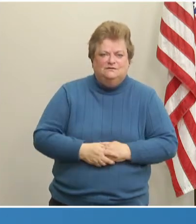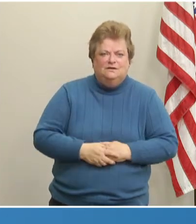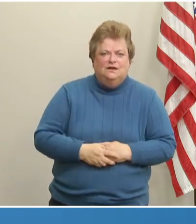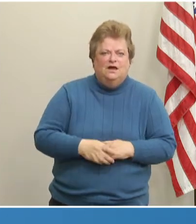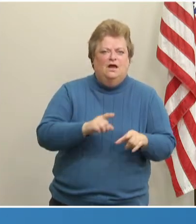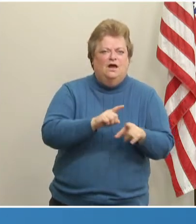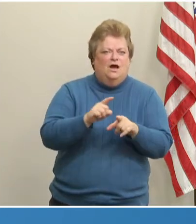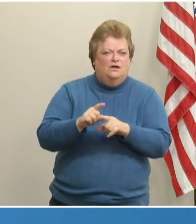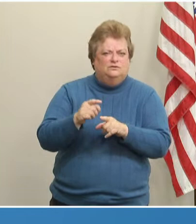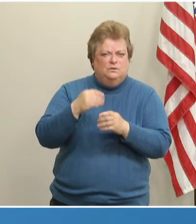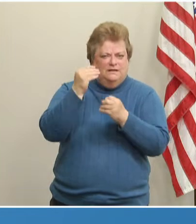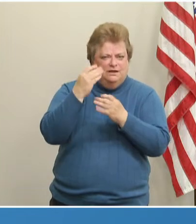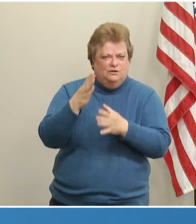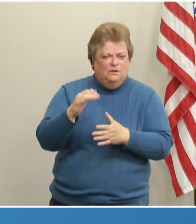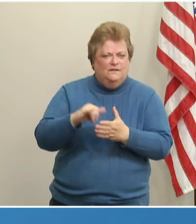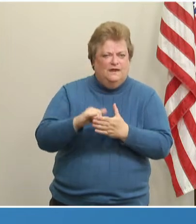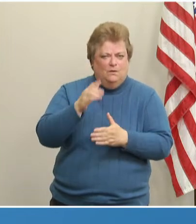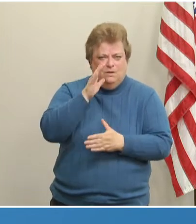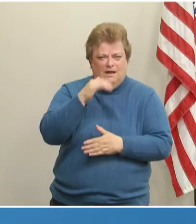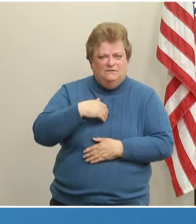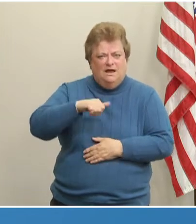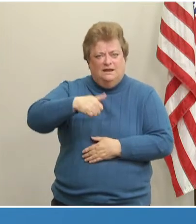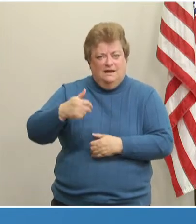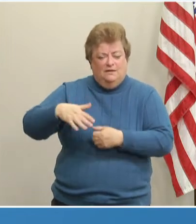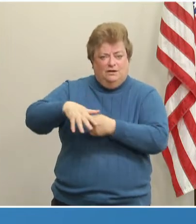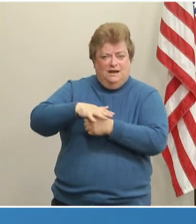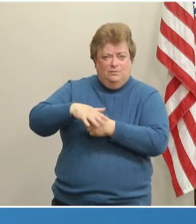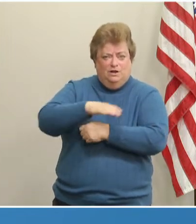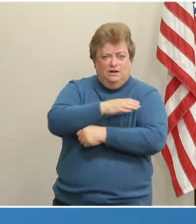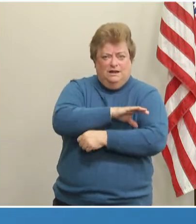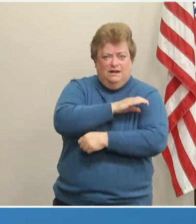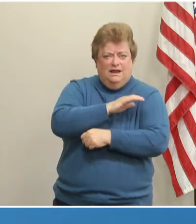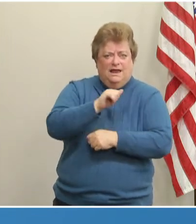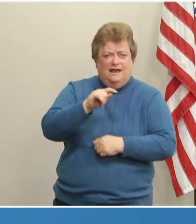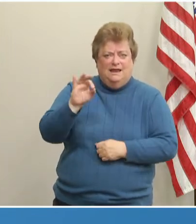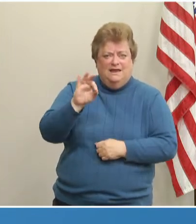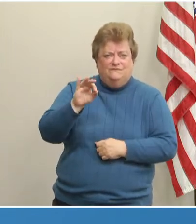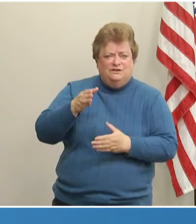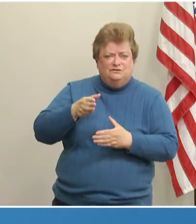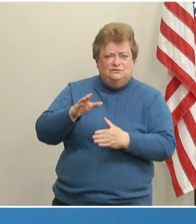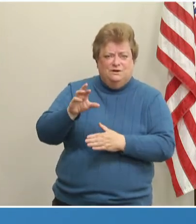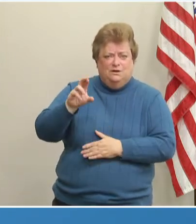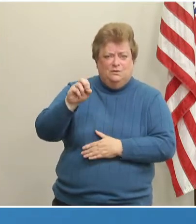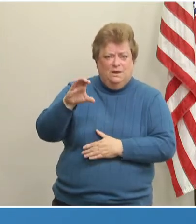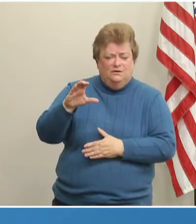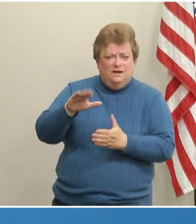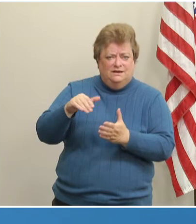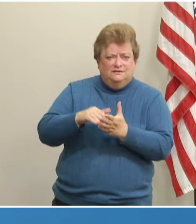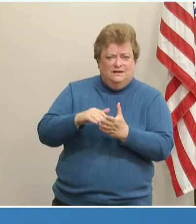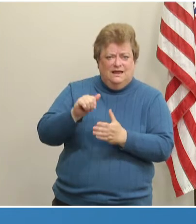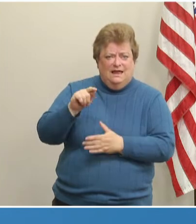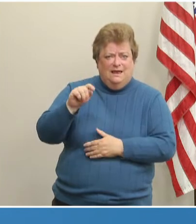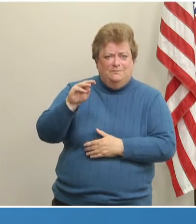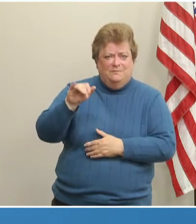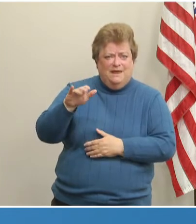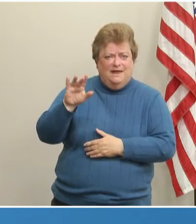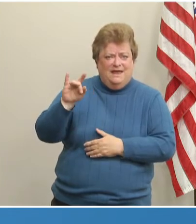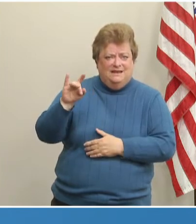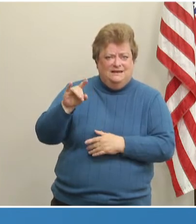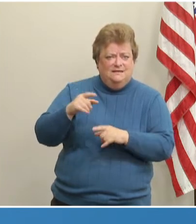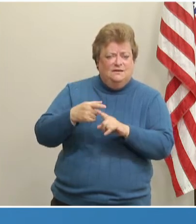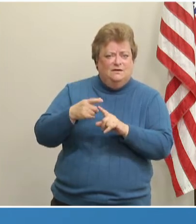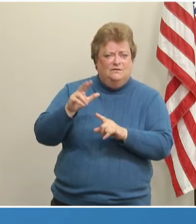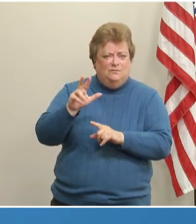I also wanted to let you know we are going to have another neighborhood clinic at the F Street Recreation Center on May 18th from 3